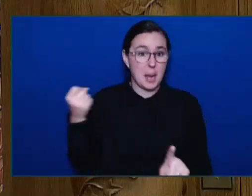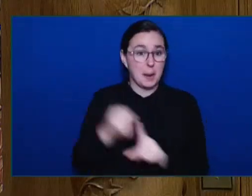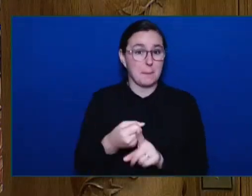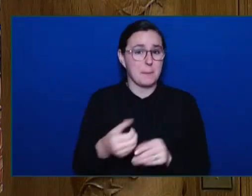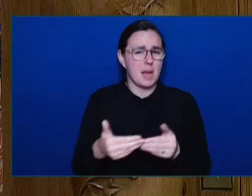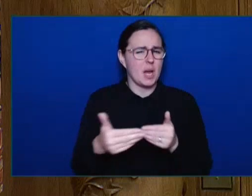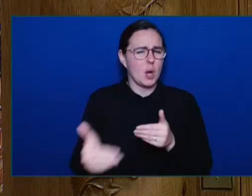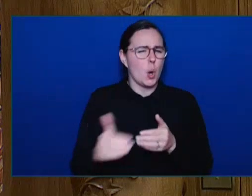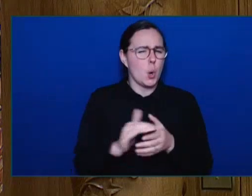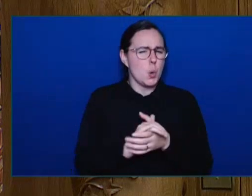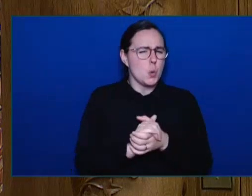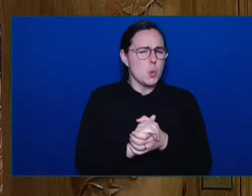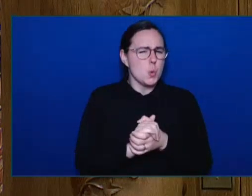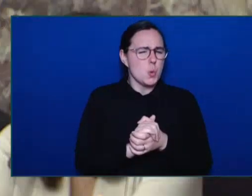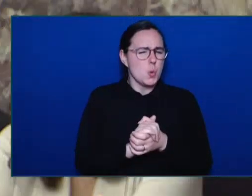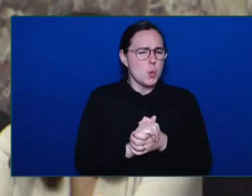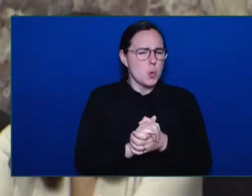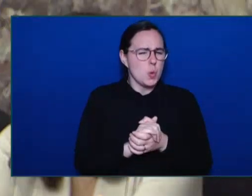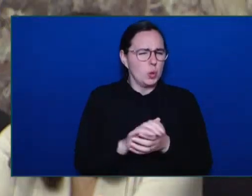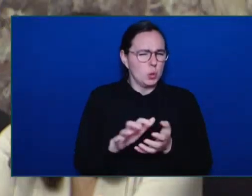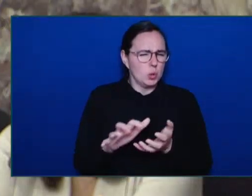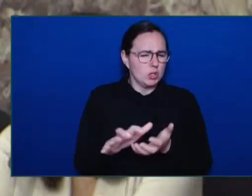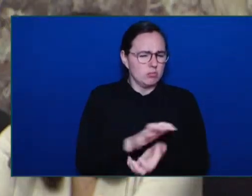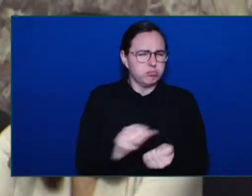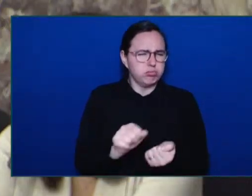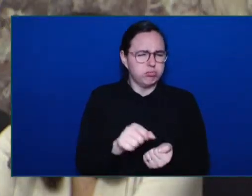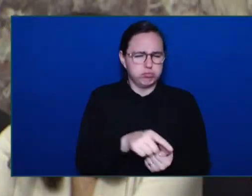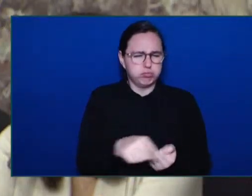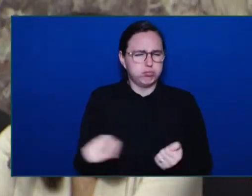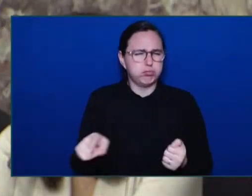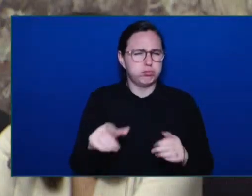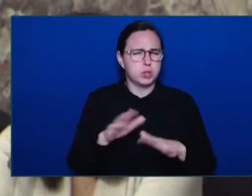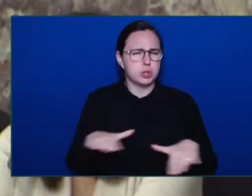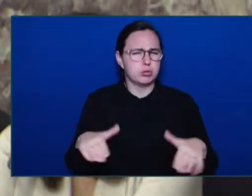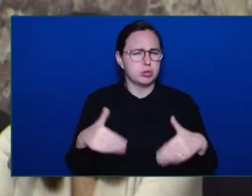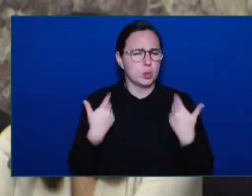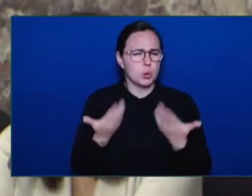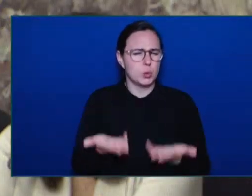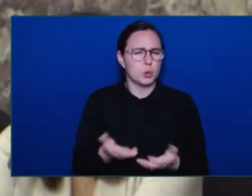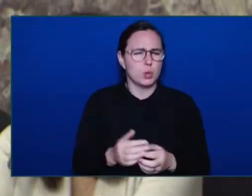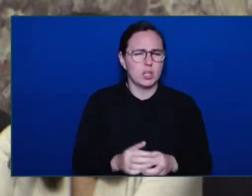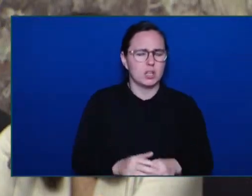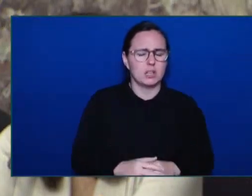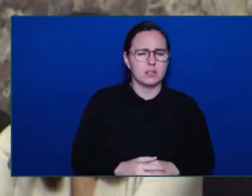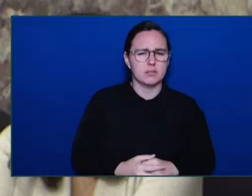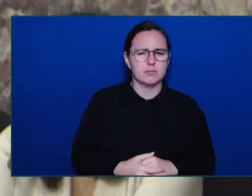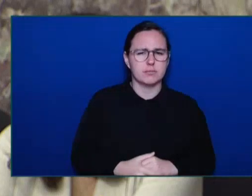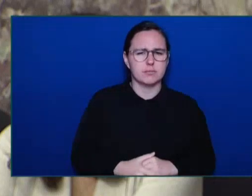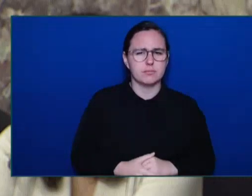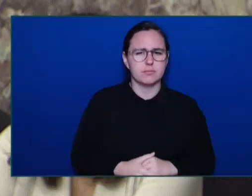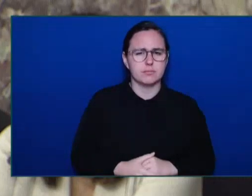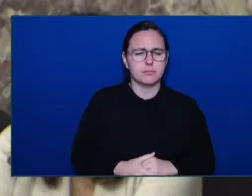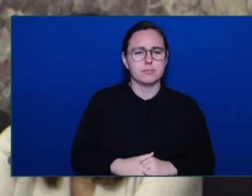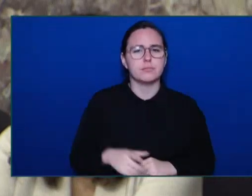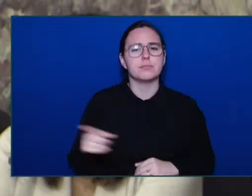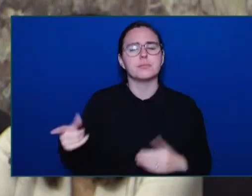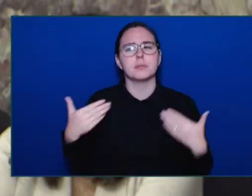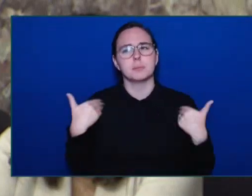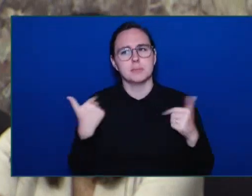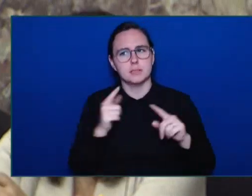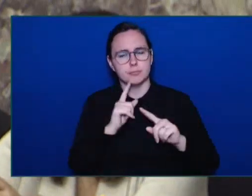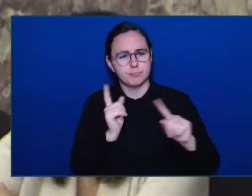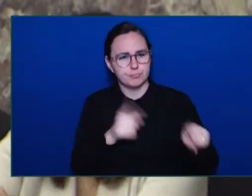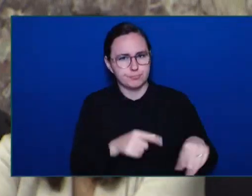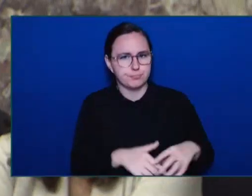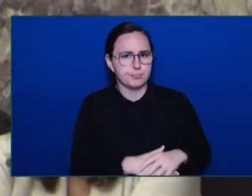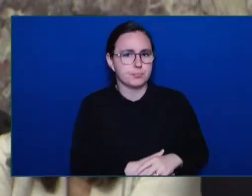Minister. Thank you, Honourable Speaker. And every single day, my ministry is absolutely committed to making sure that we serve children, youth